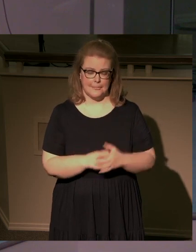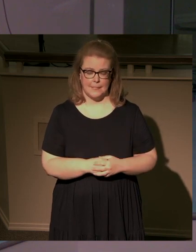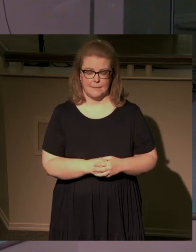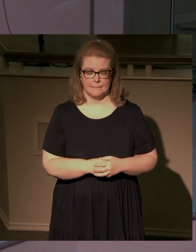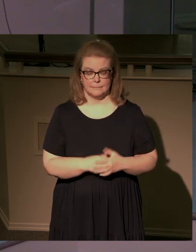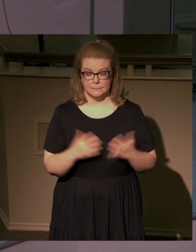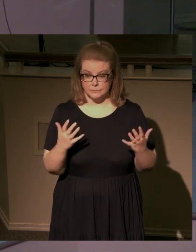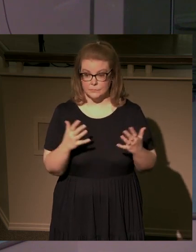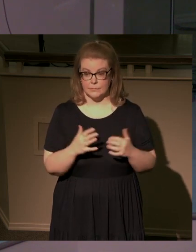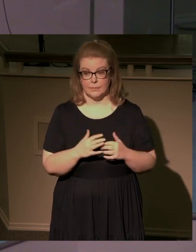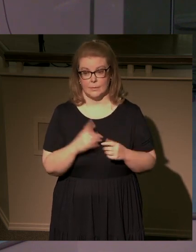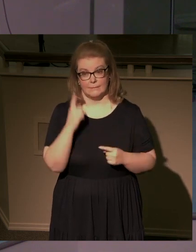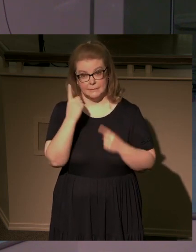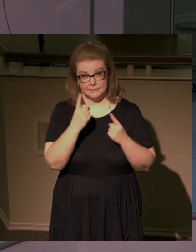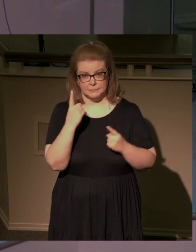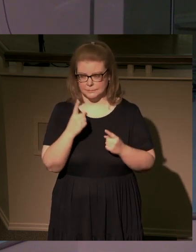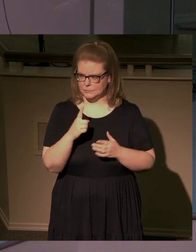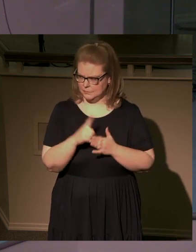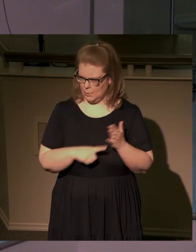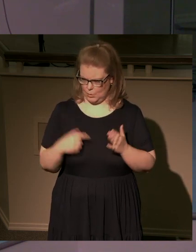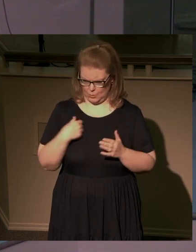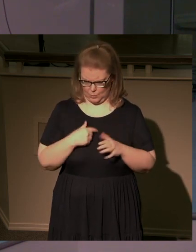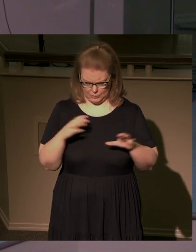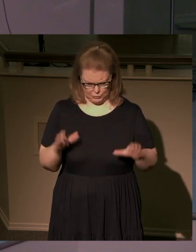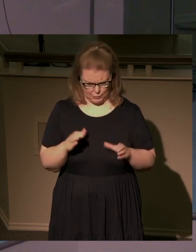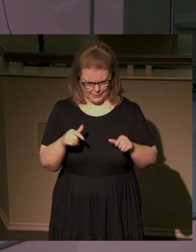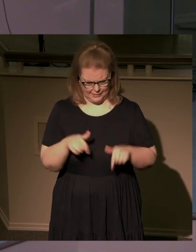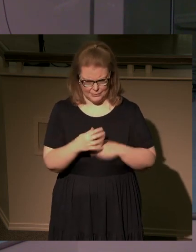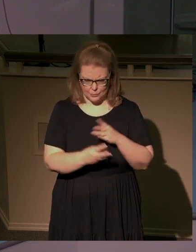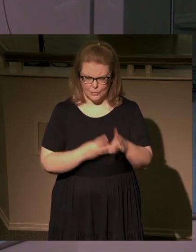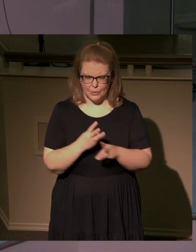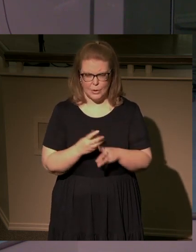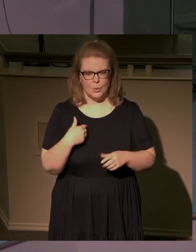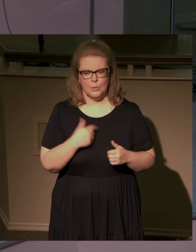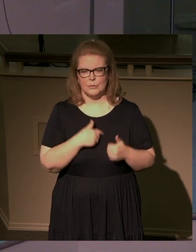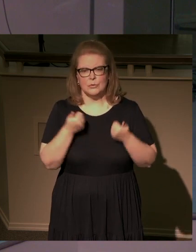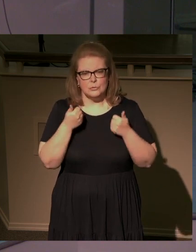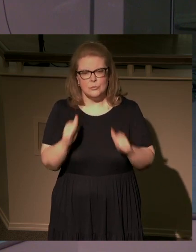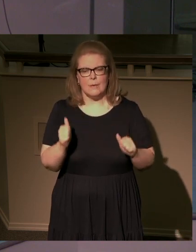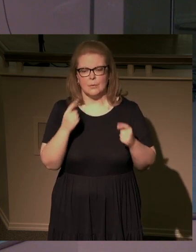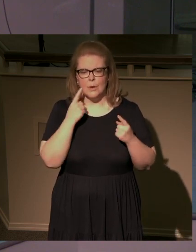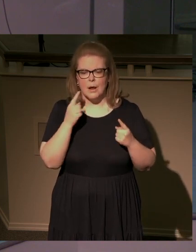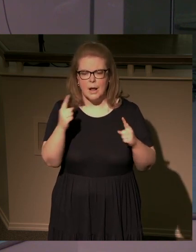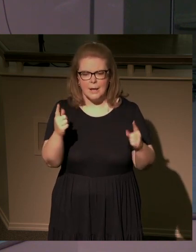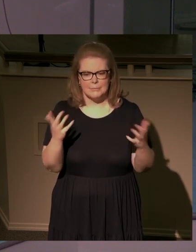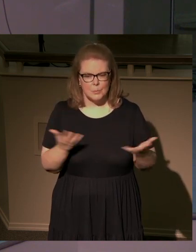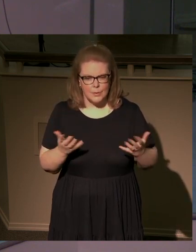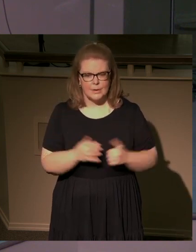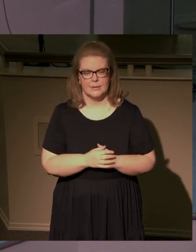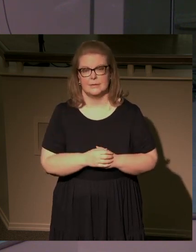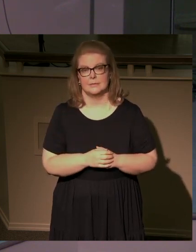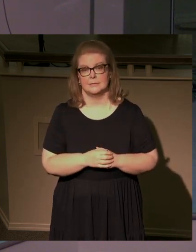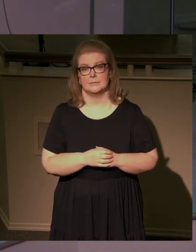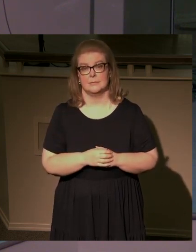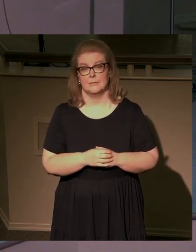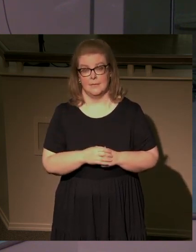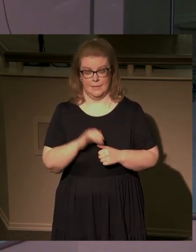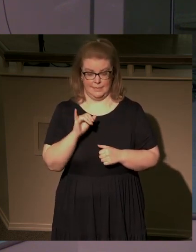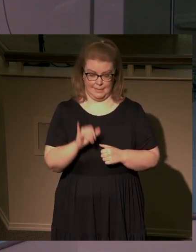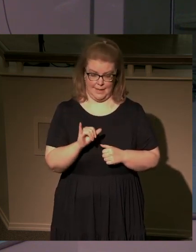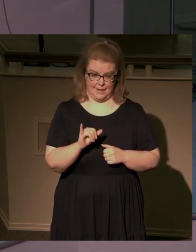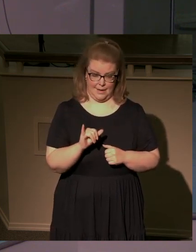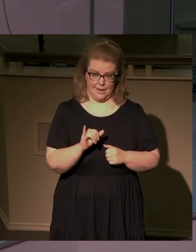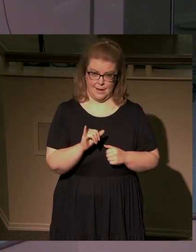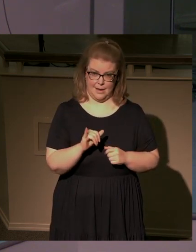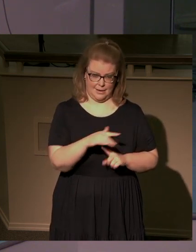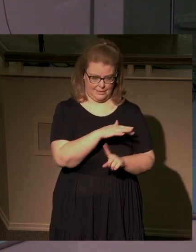So it begs the question, what is it that we're doing in this world? What are we trying to accomplish? Well, this contest of identity begins then